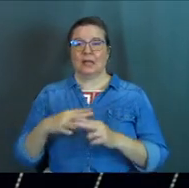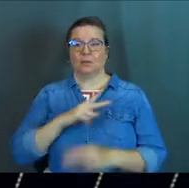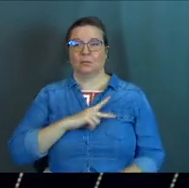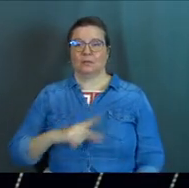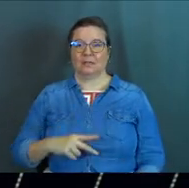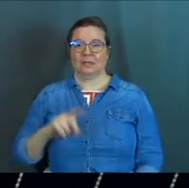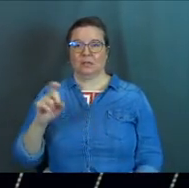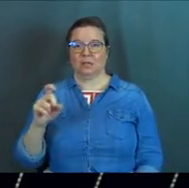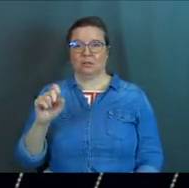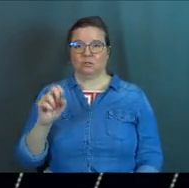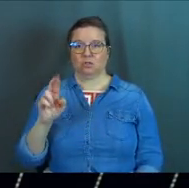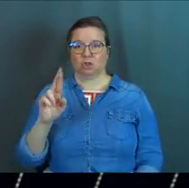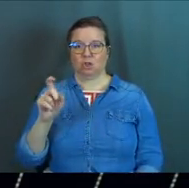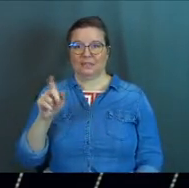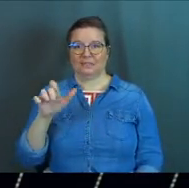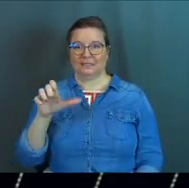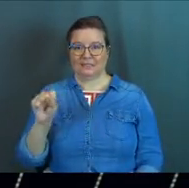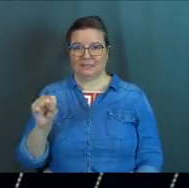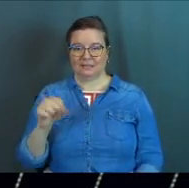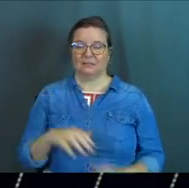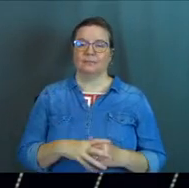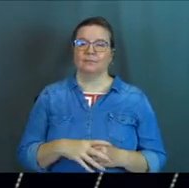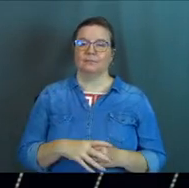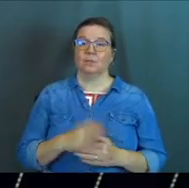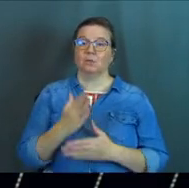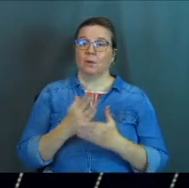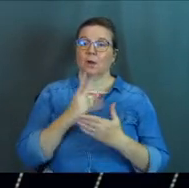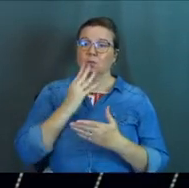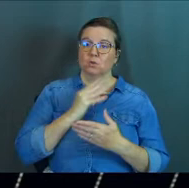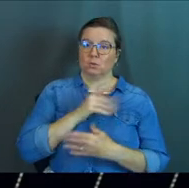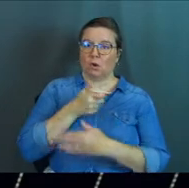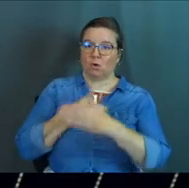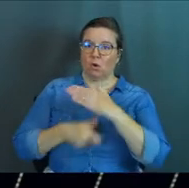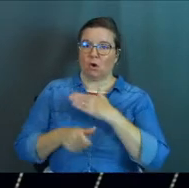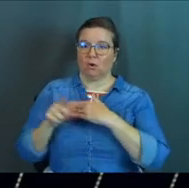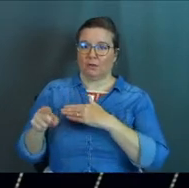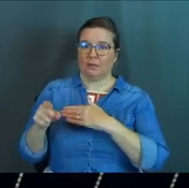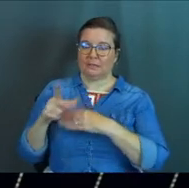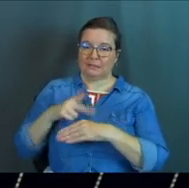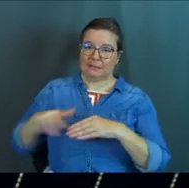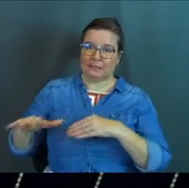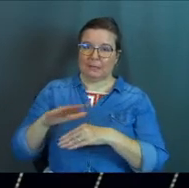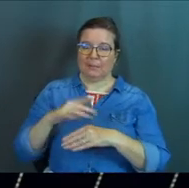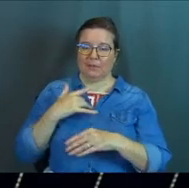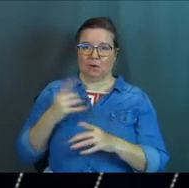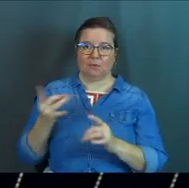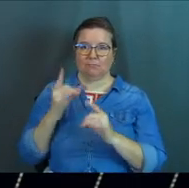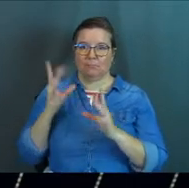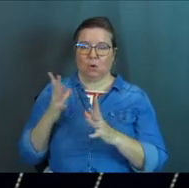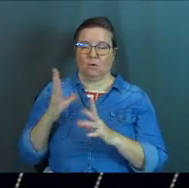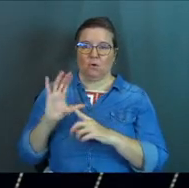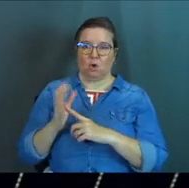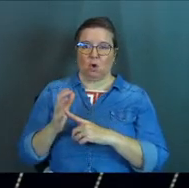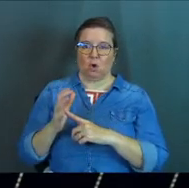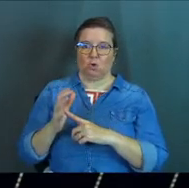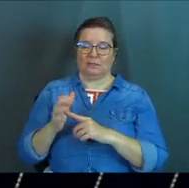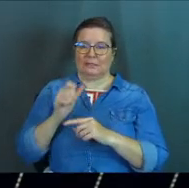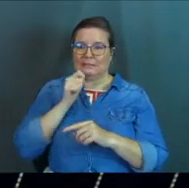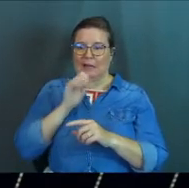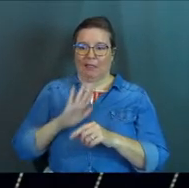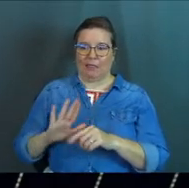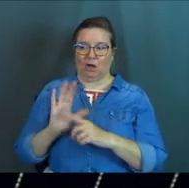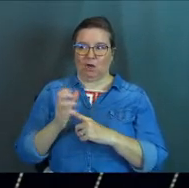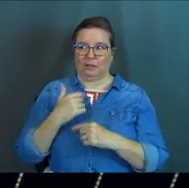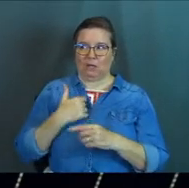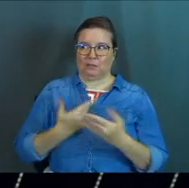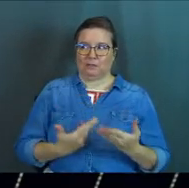so God's people, the Jews, part of them, they are in the Persian Empire in exile. They're in a hostile culture. This is not their culture.